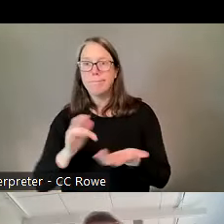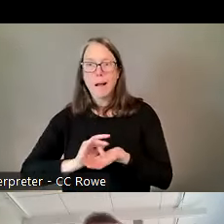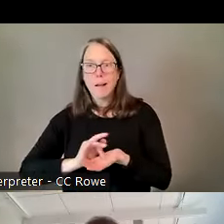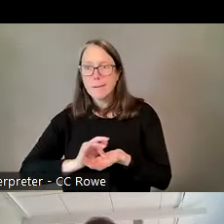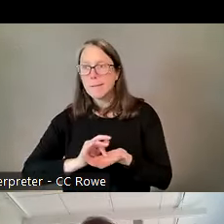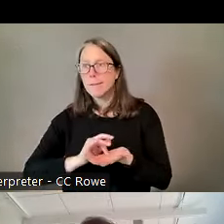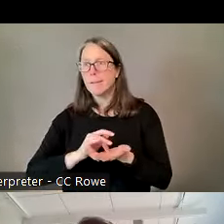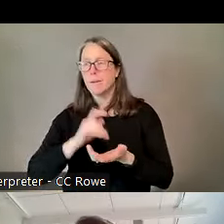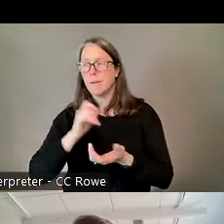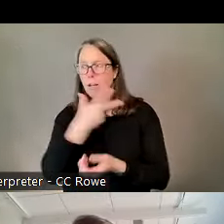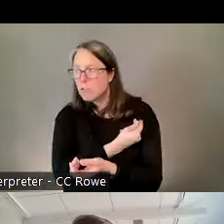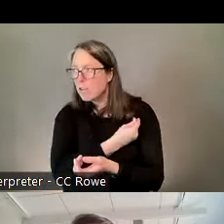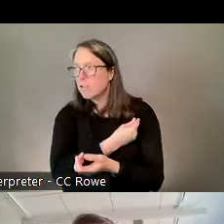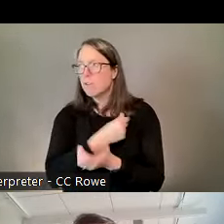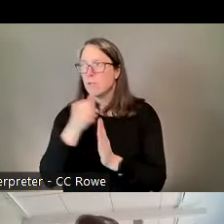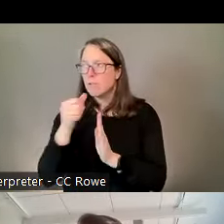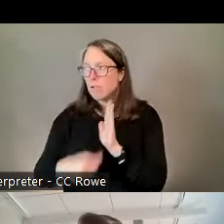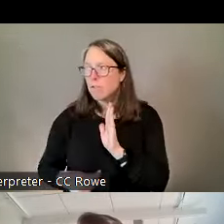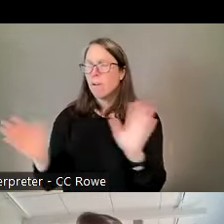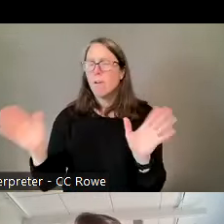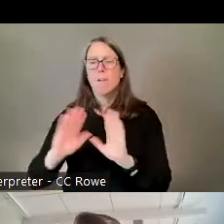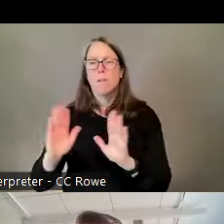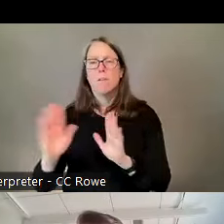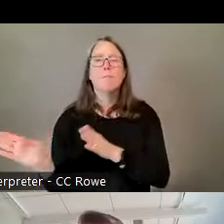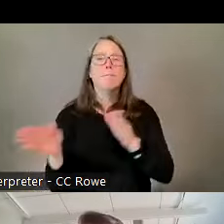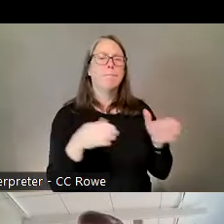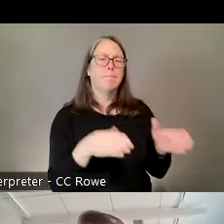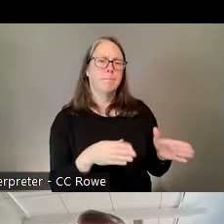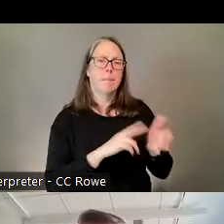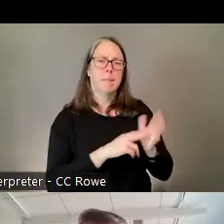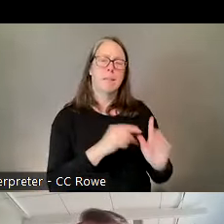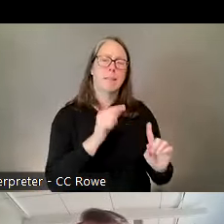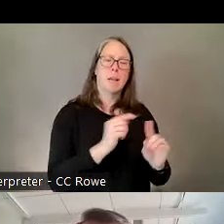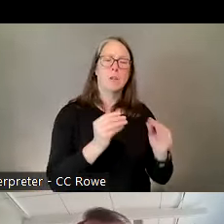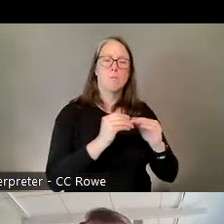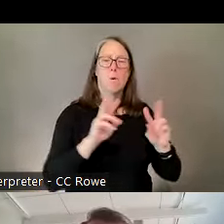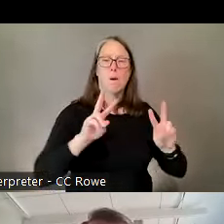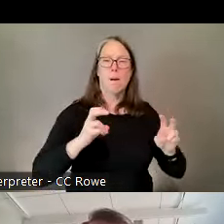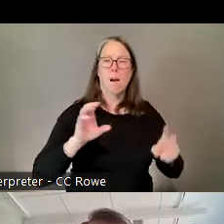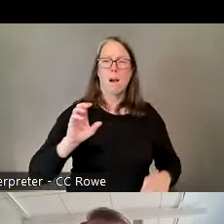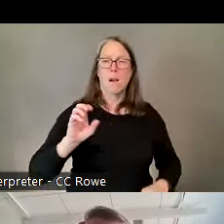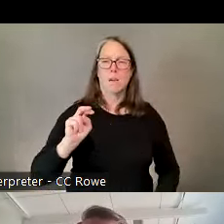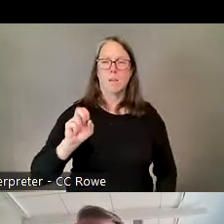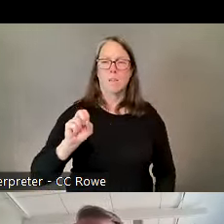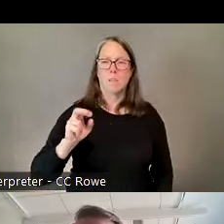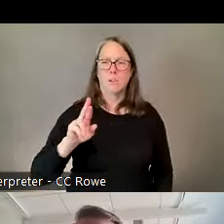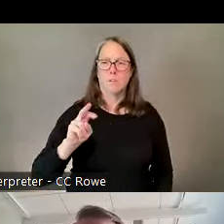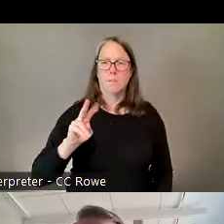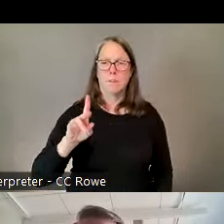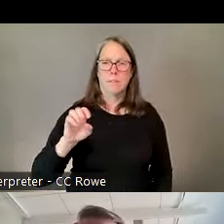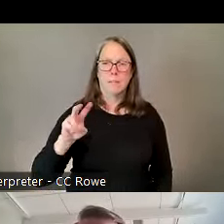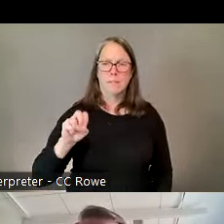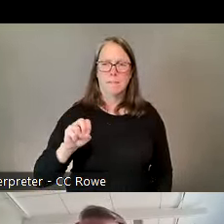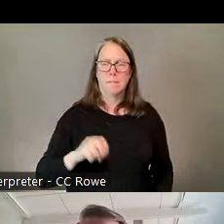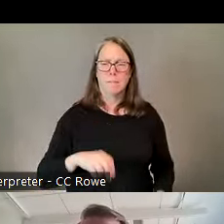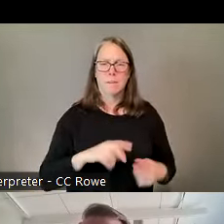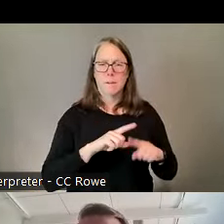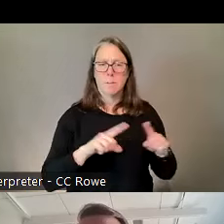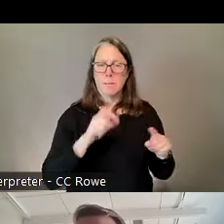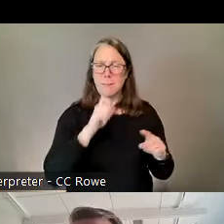medication or injections or procedures. And so they can be considered on that conservative basis. That said,